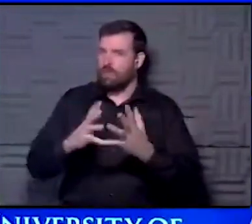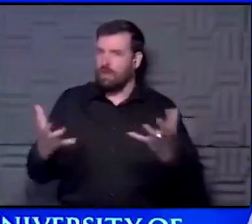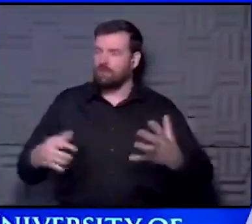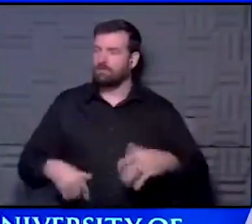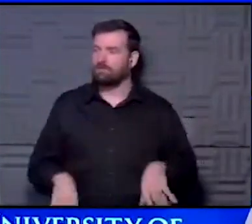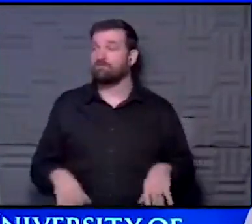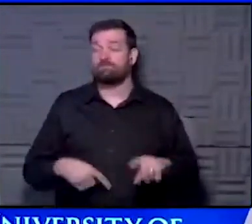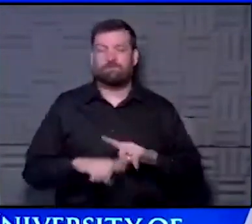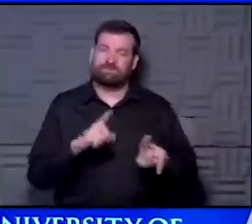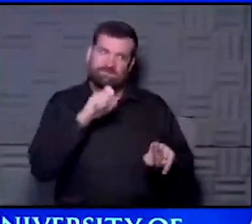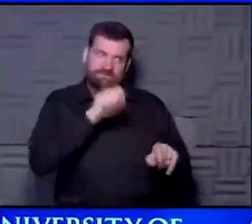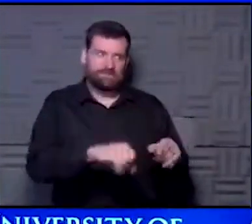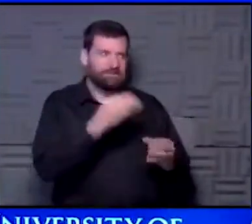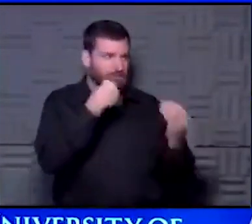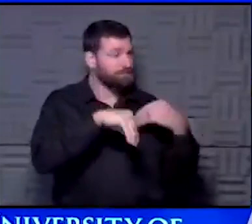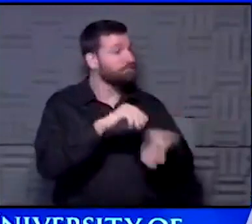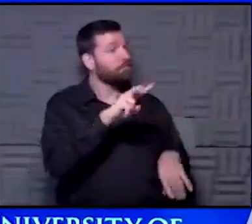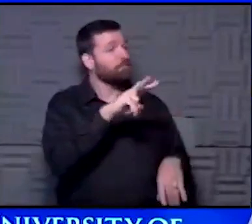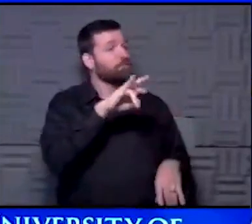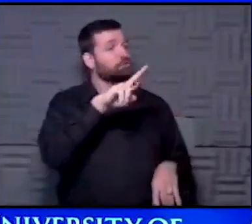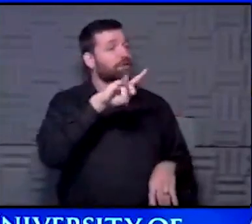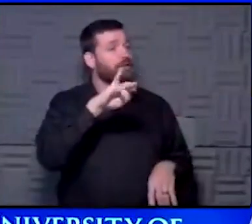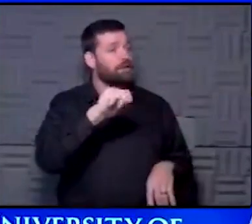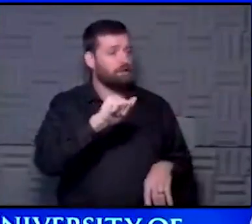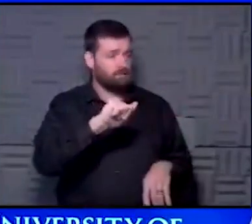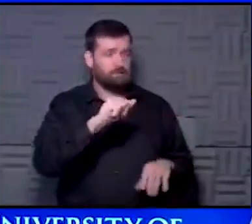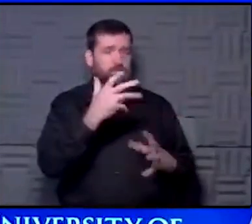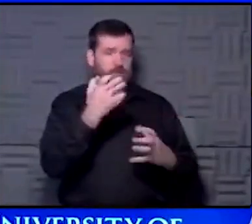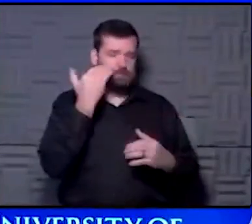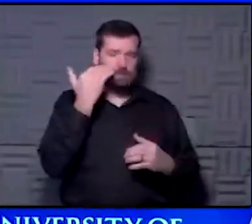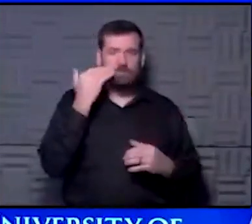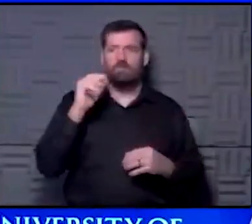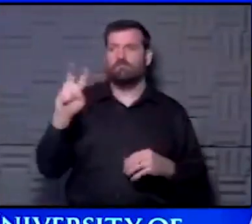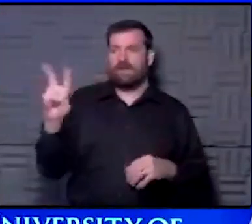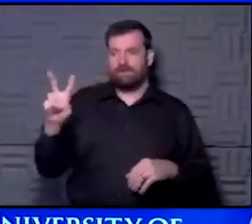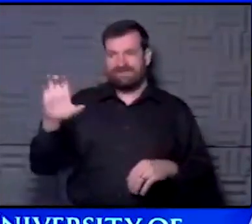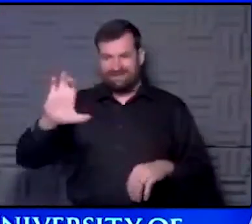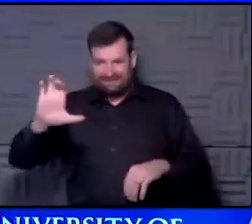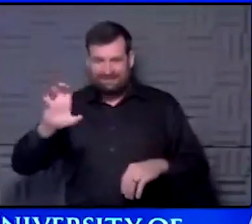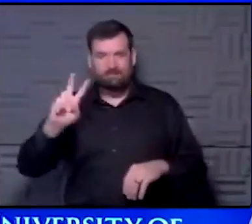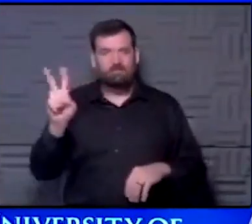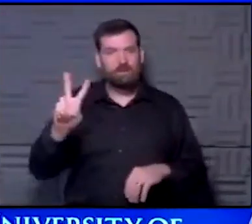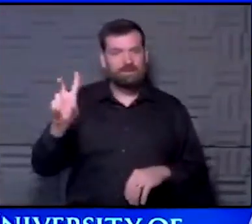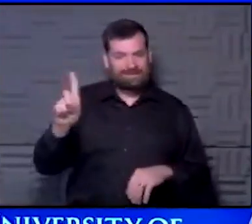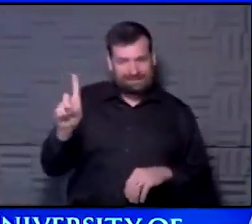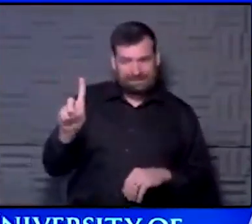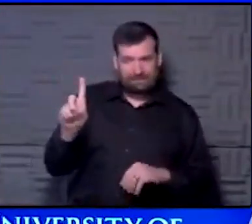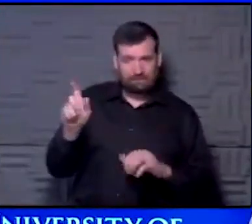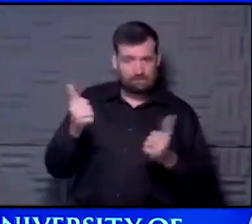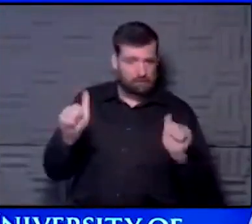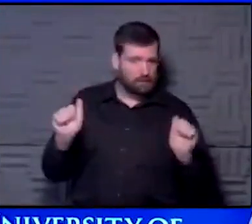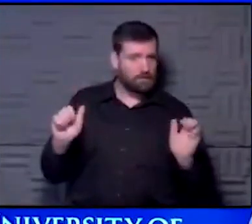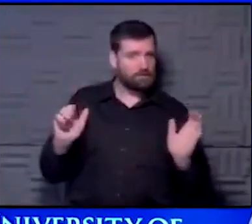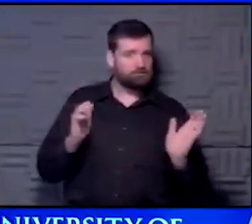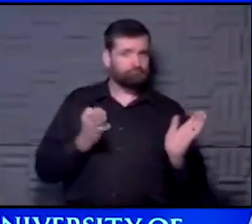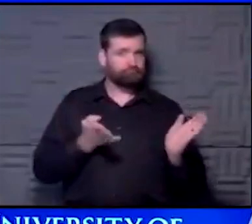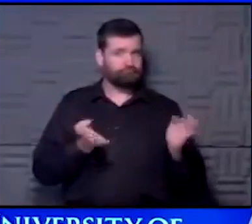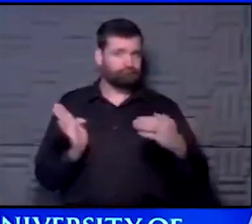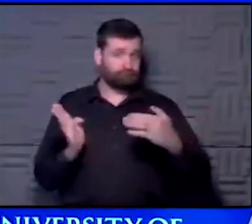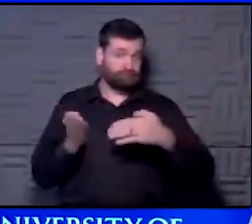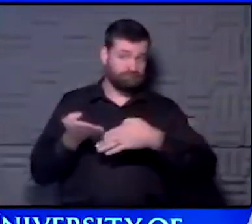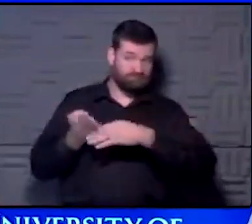still love food, so okay. Virginia wants to know vitamin C, vitamin D. Have there been any move on the needle that those help in the fight